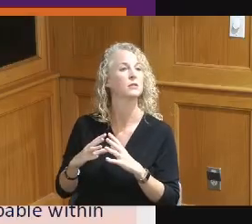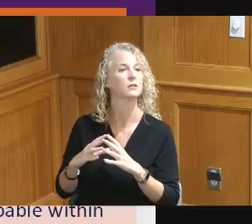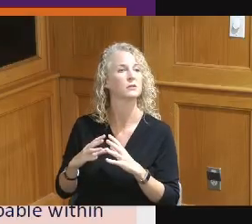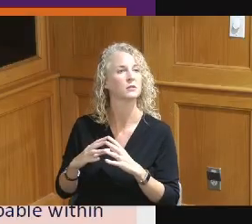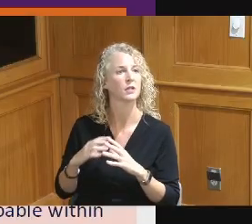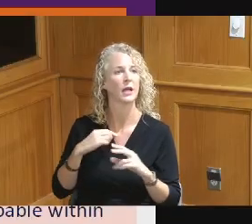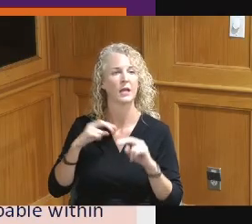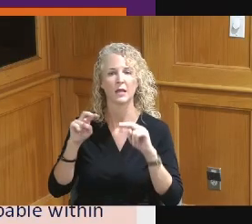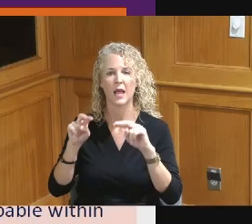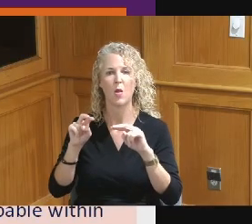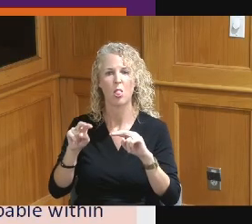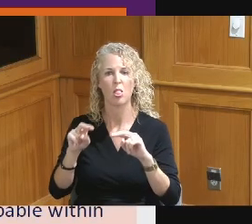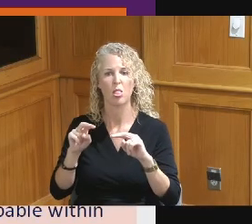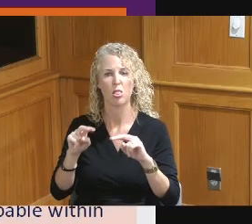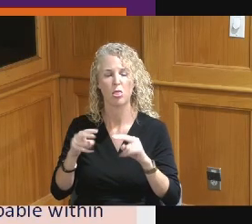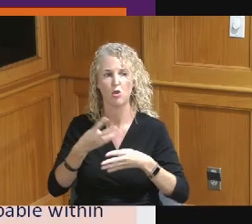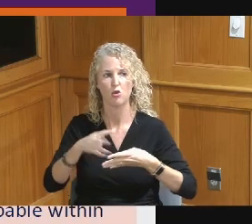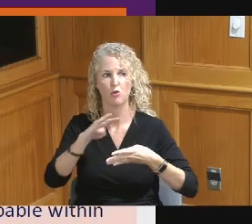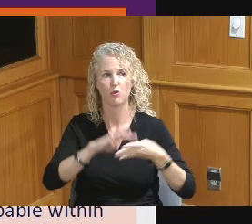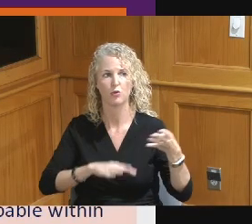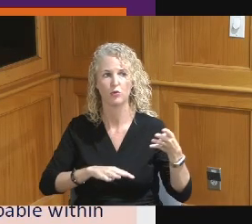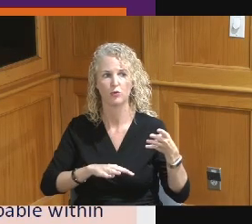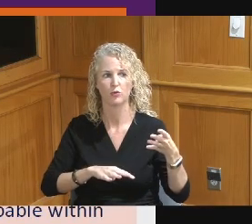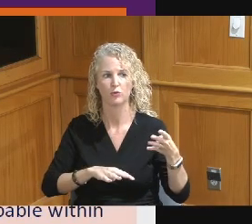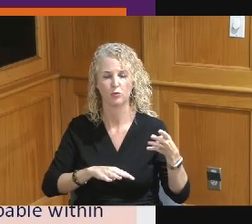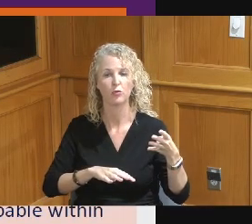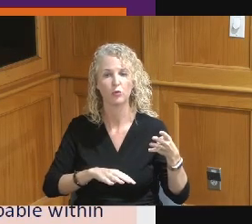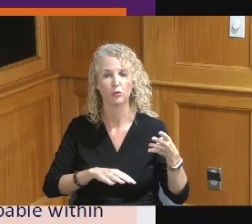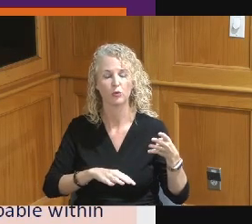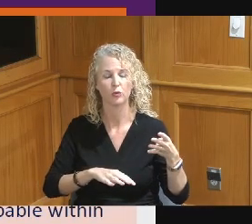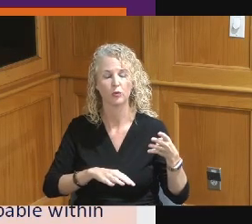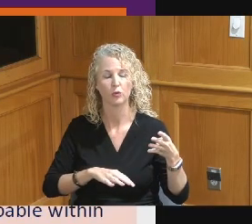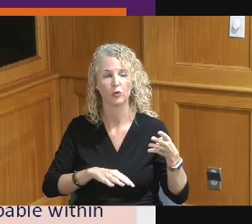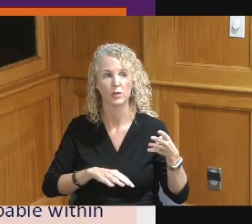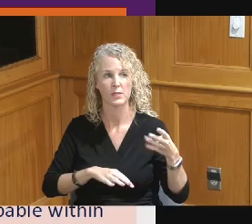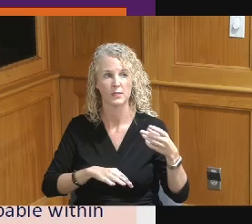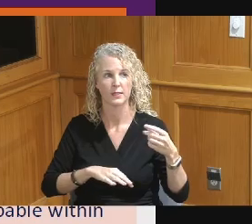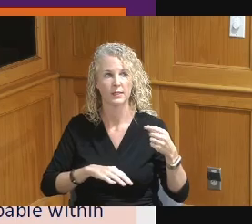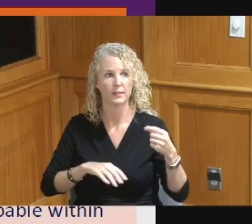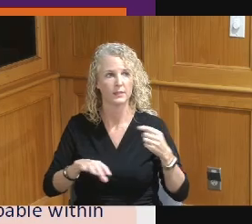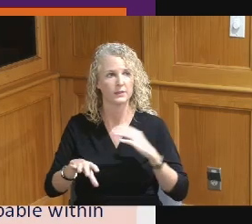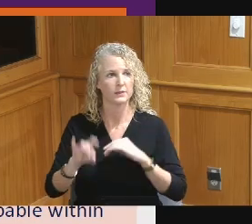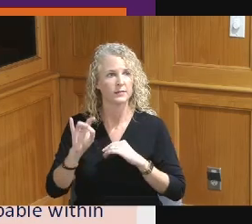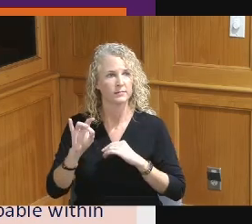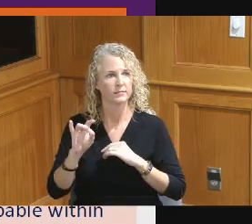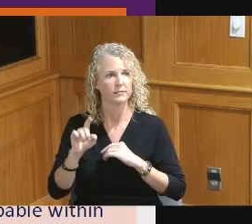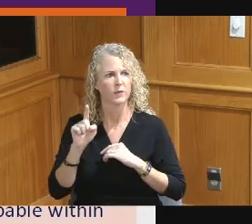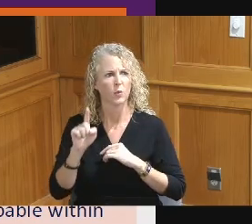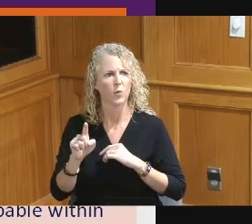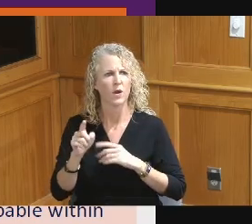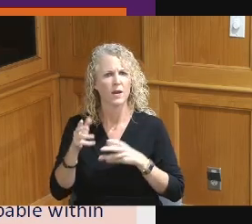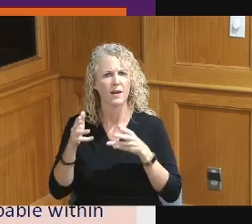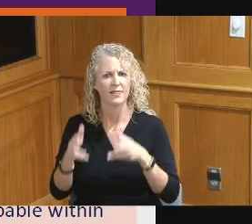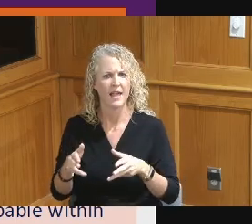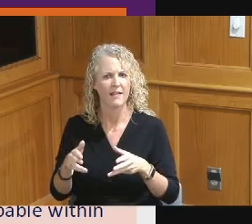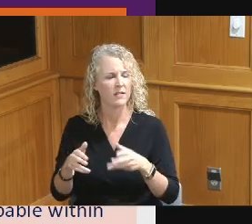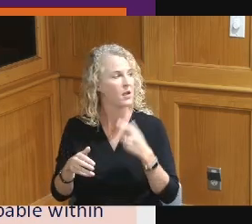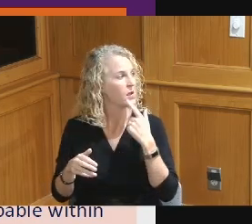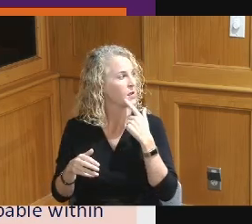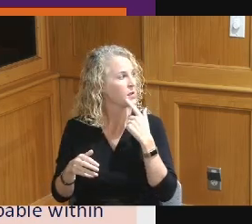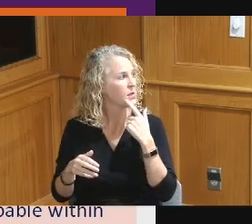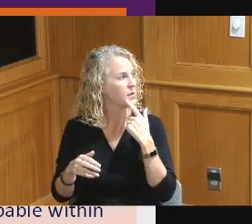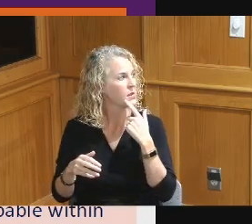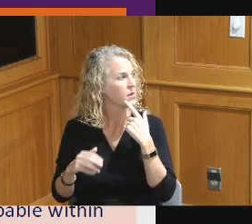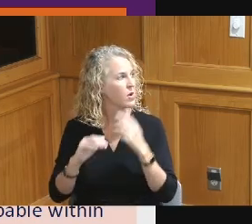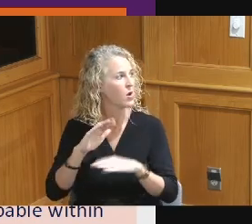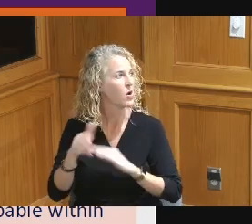I looked through the first 7, 8 pages, and there's one left. But all